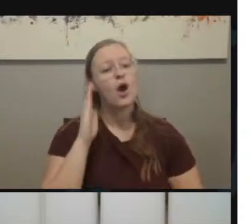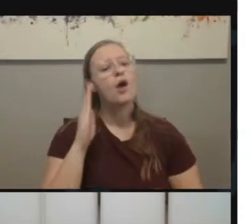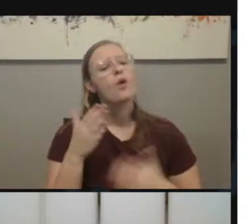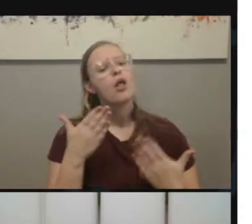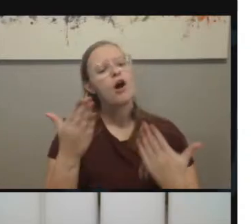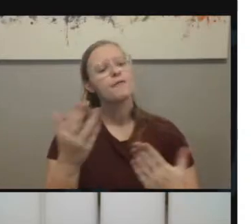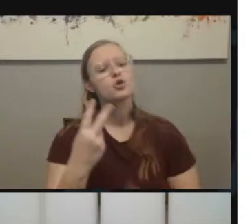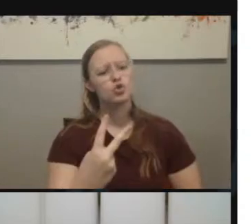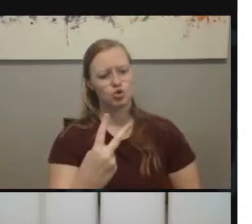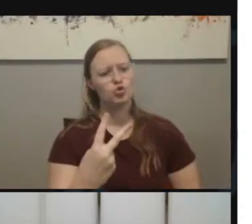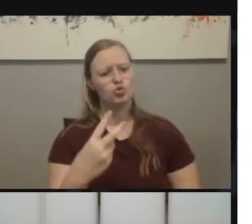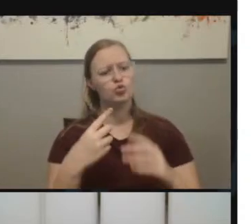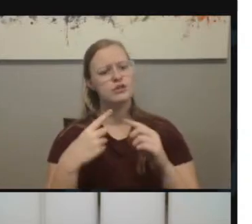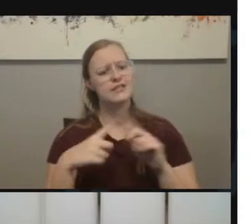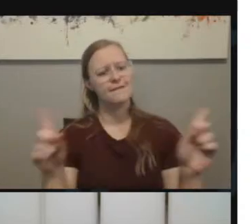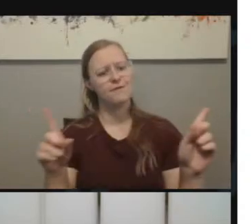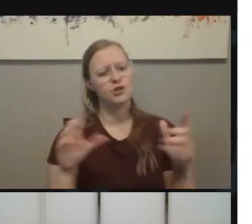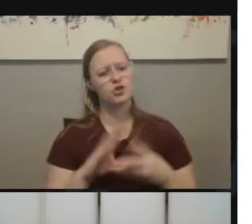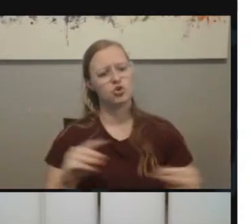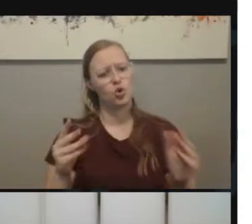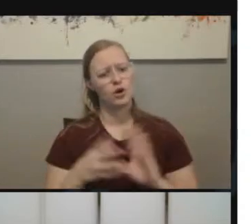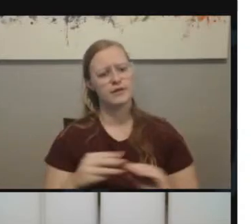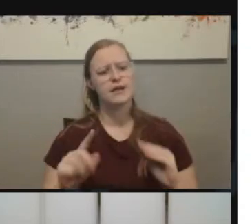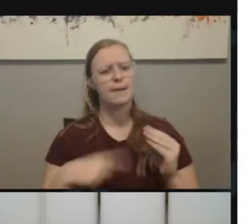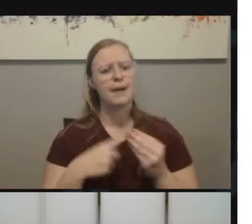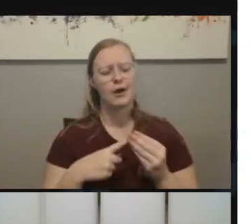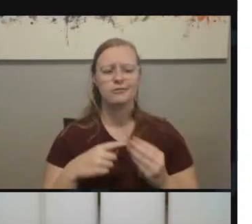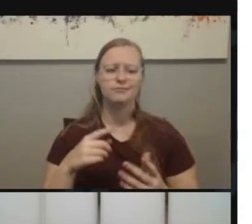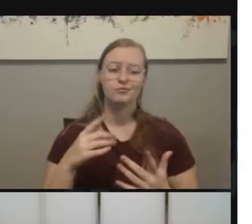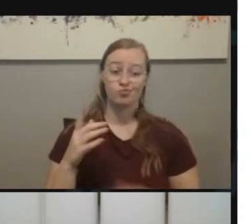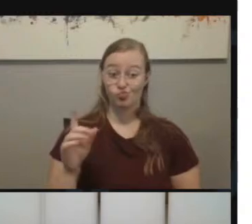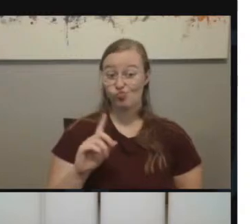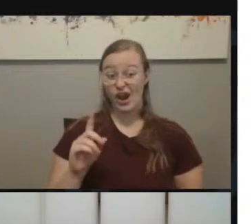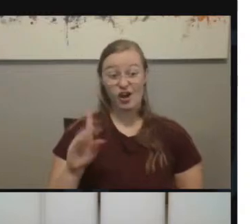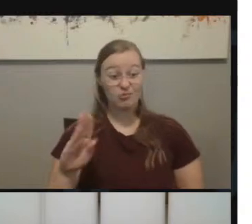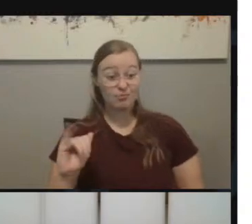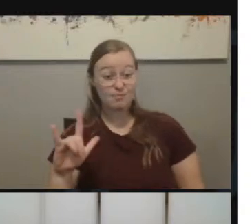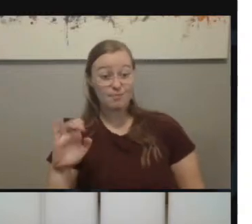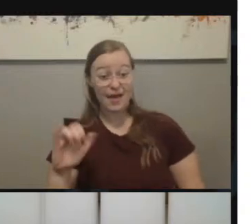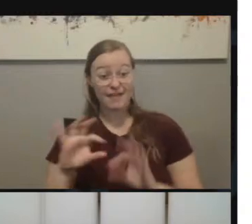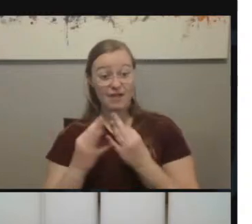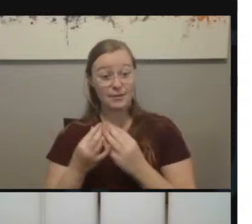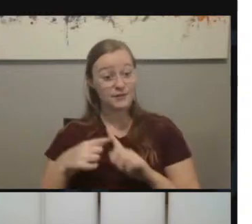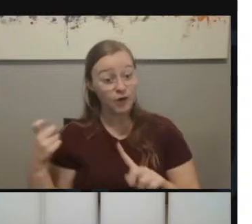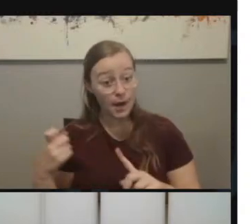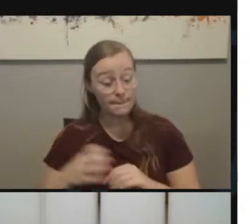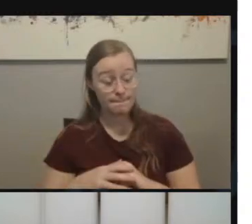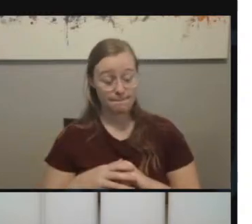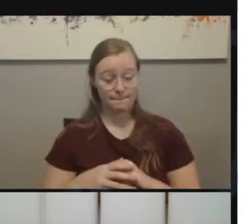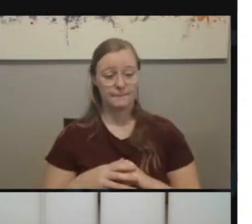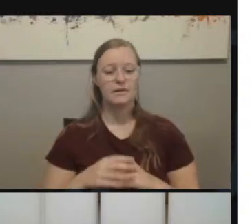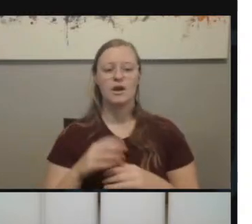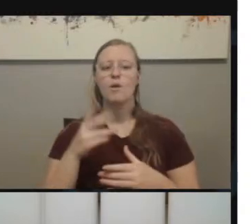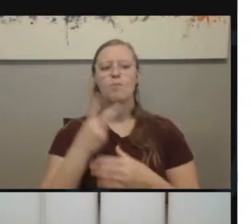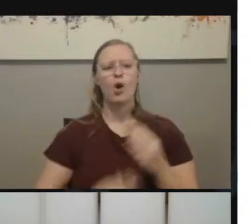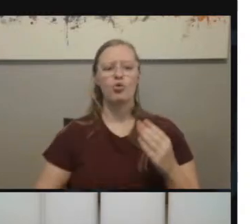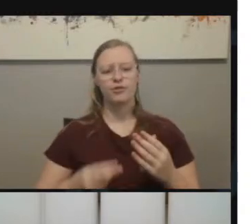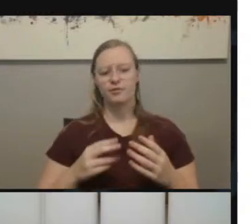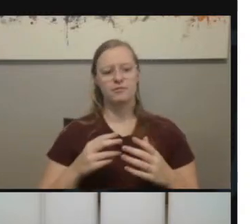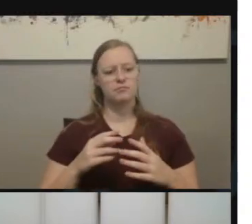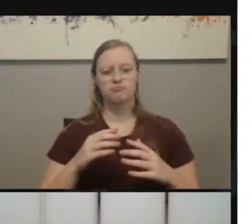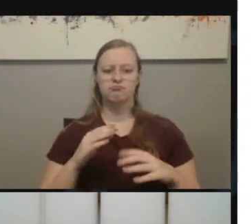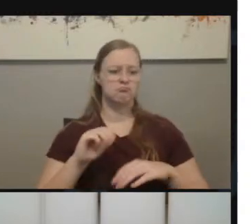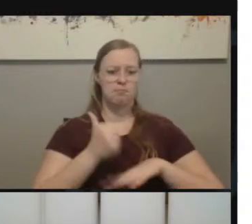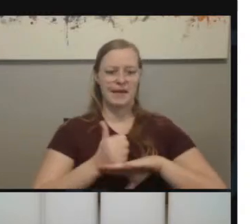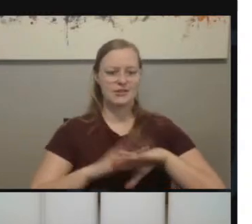different stories about the origins of the Bailey family. Both are archivally based, and as